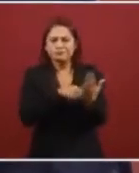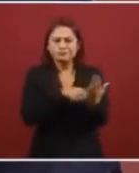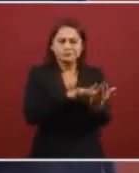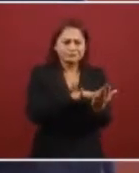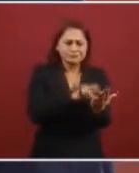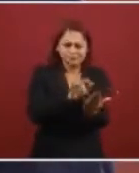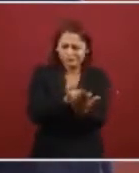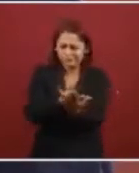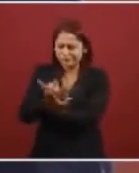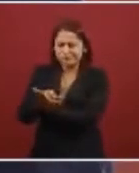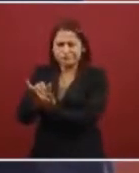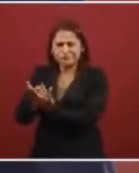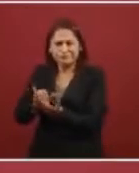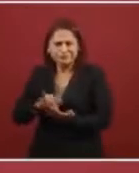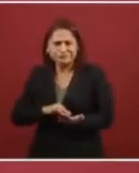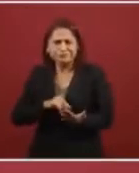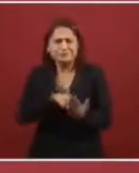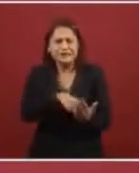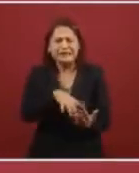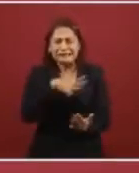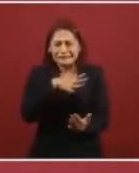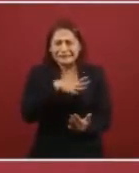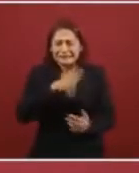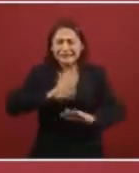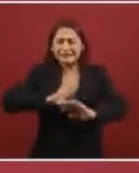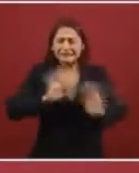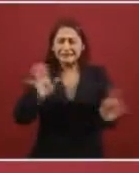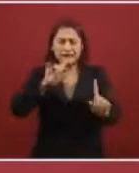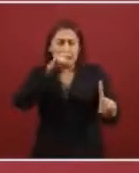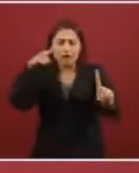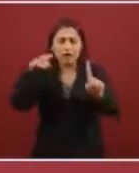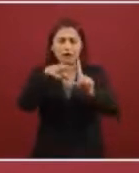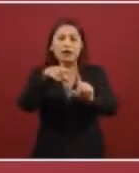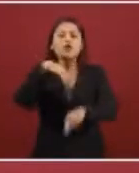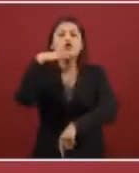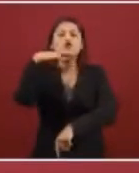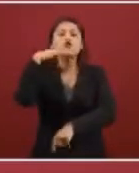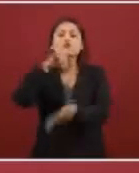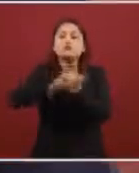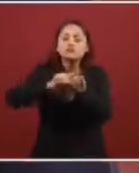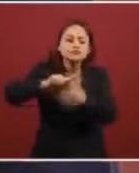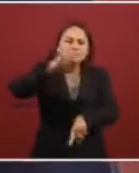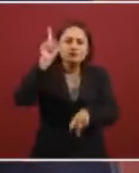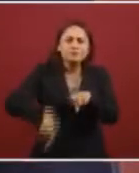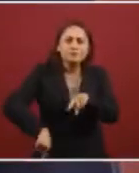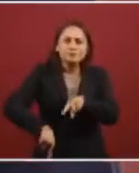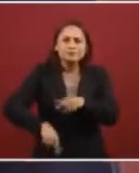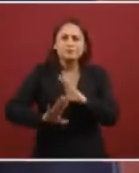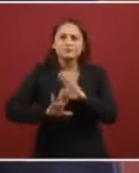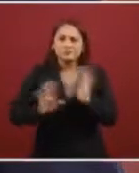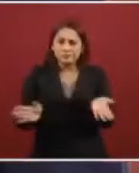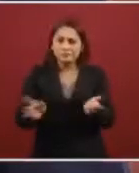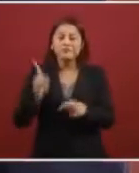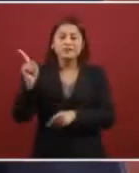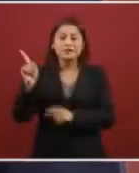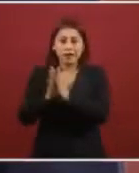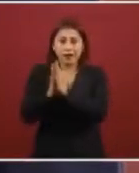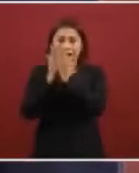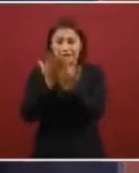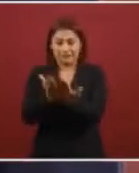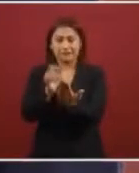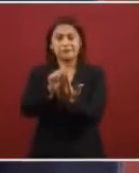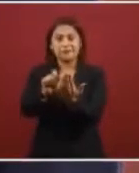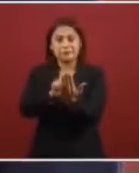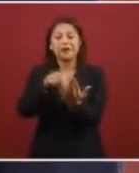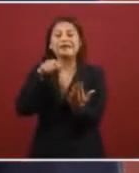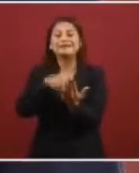con la corrupción. It's just to end with corruption. Esto, los 10 años, ahí está en el libro. And this about 10 years, hago it's already in the book.